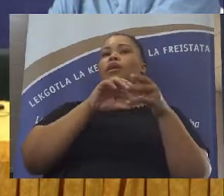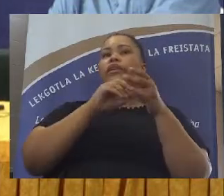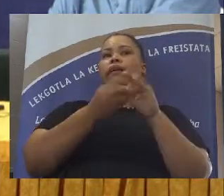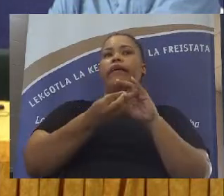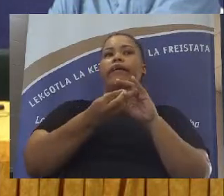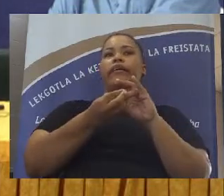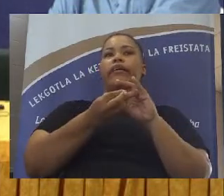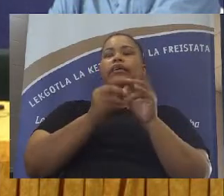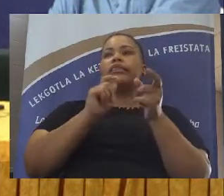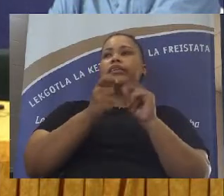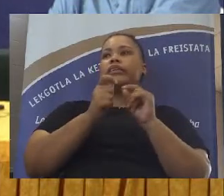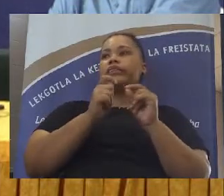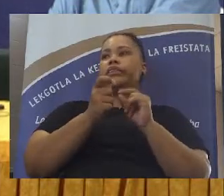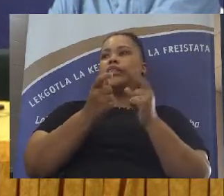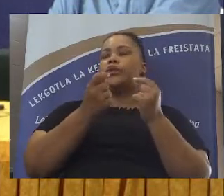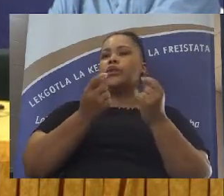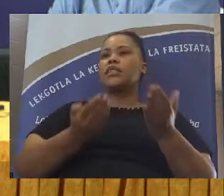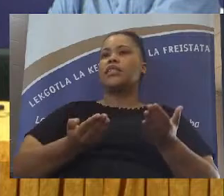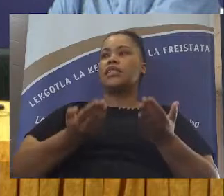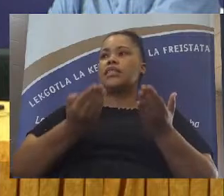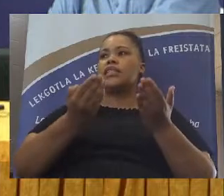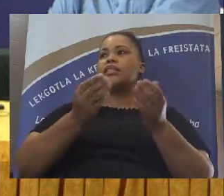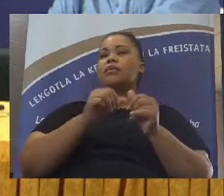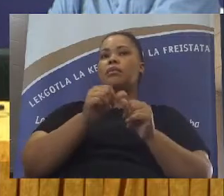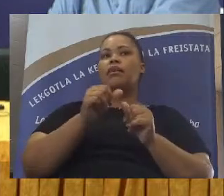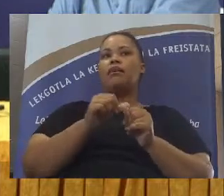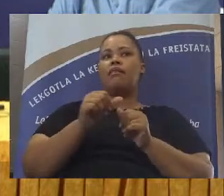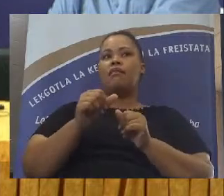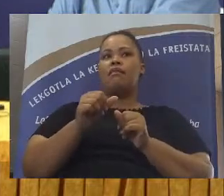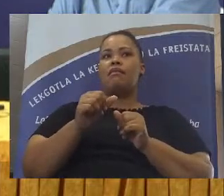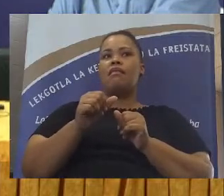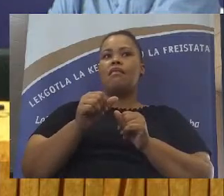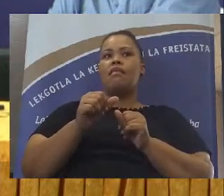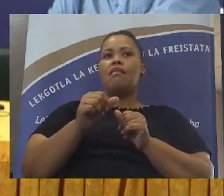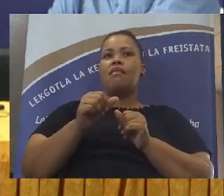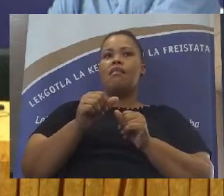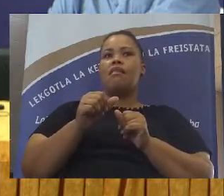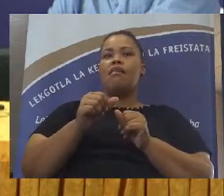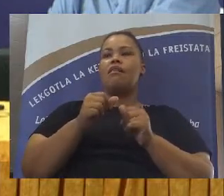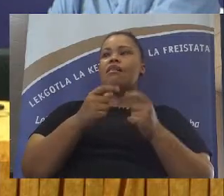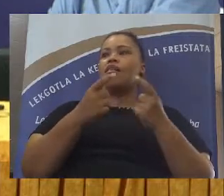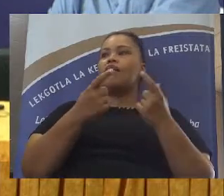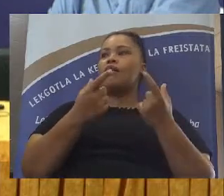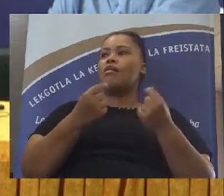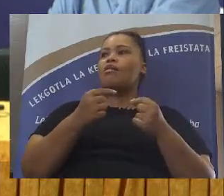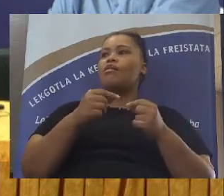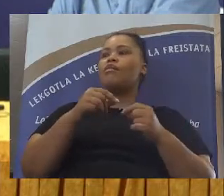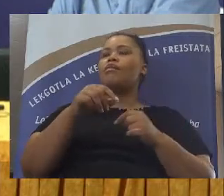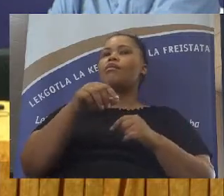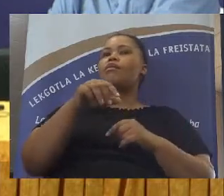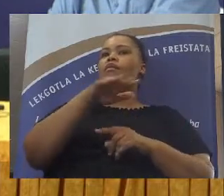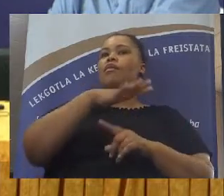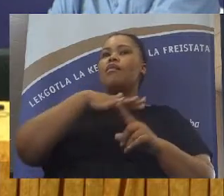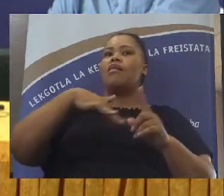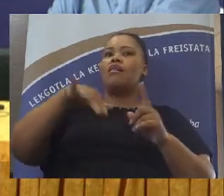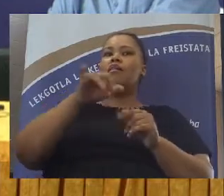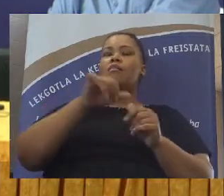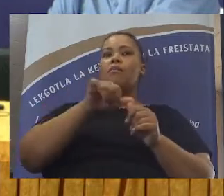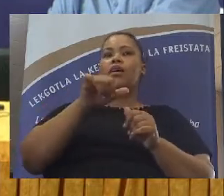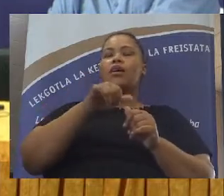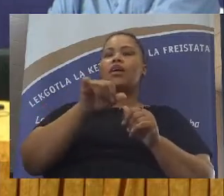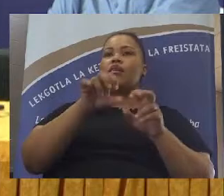amend and to offer better services through these amendments, to be able to create a better environment, to create